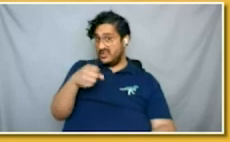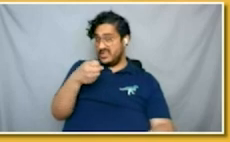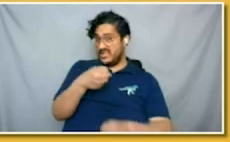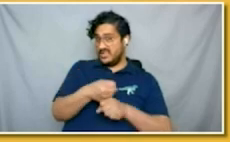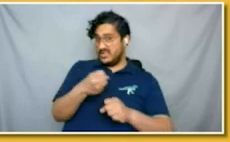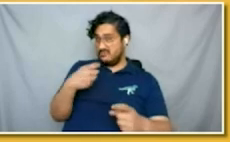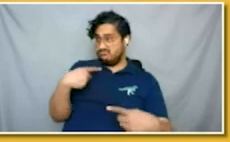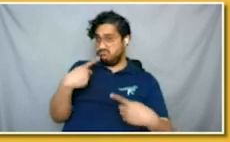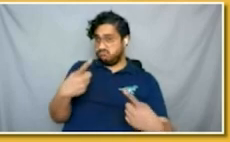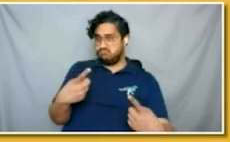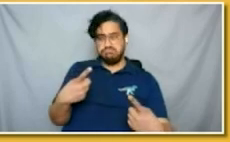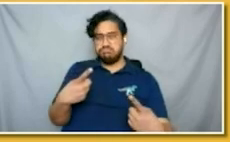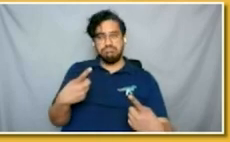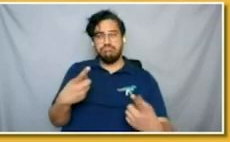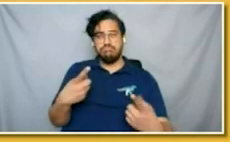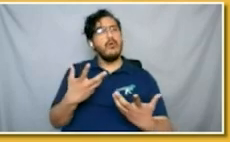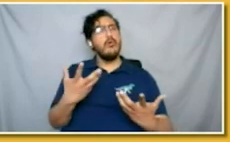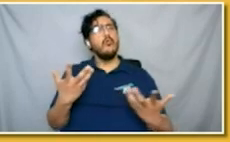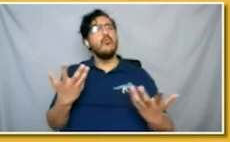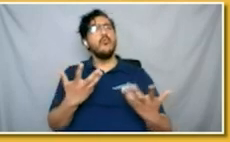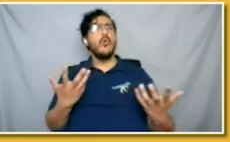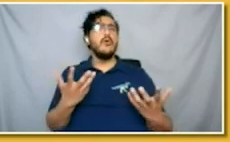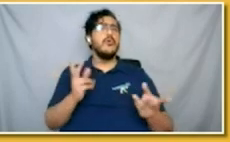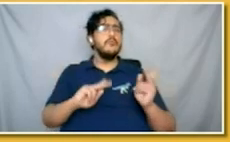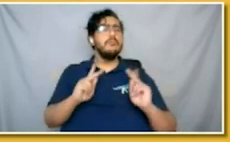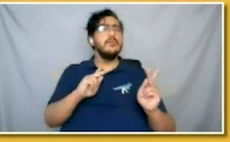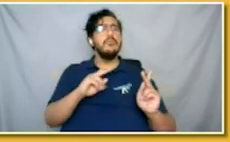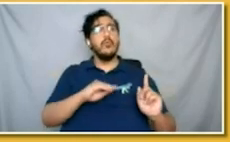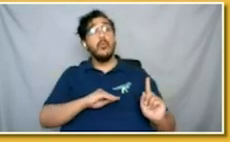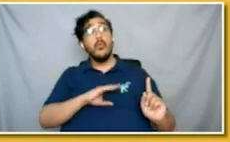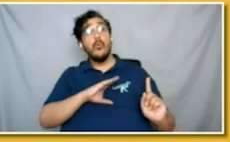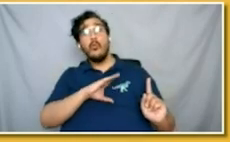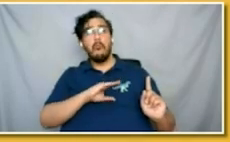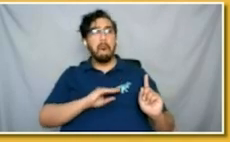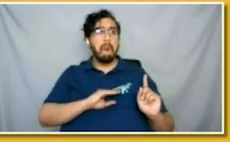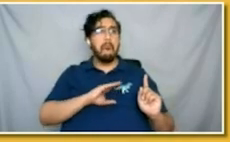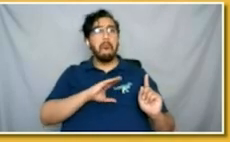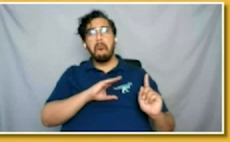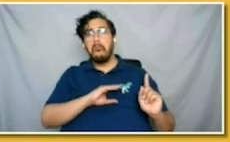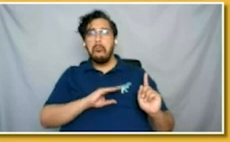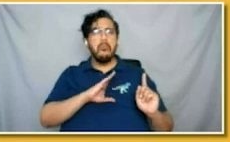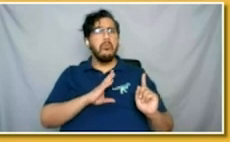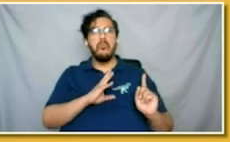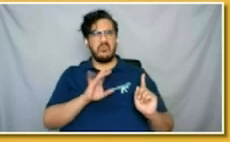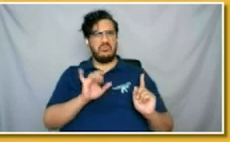morale sort of like in the workplace as these sort of changes were coming very top down?